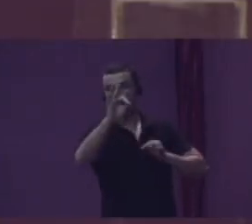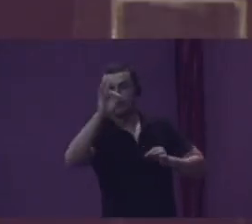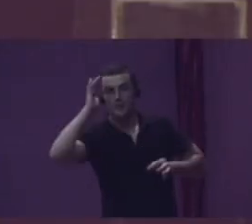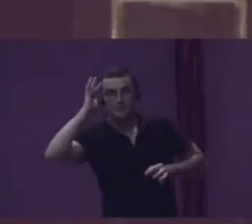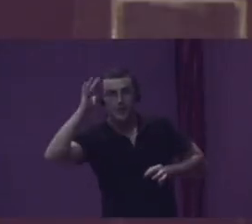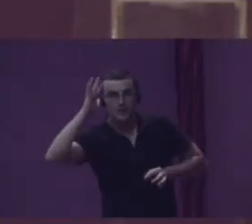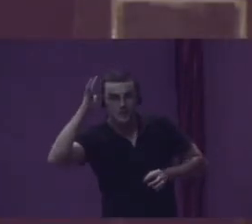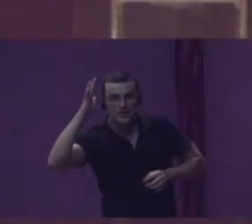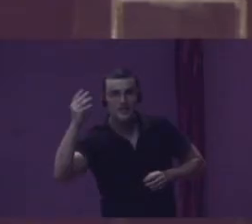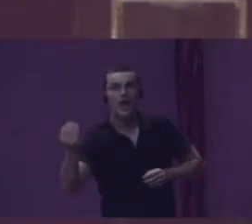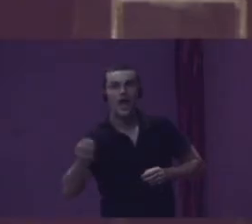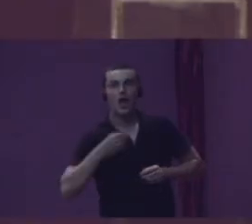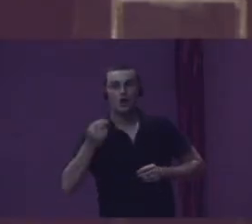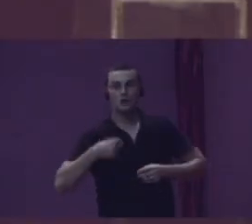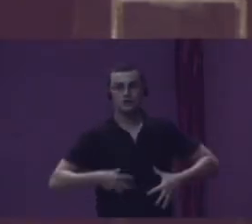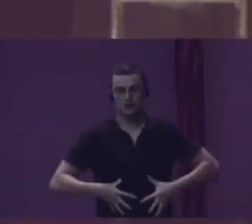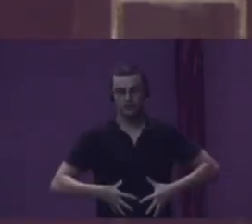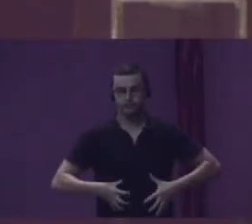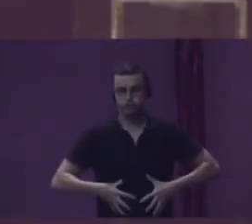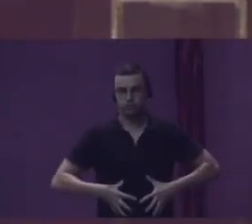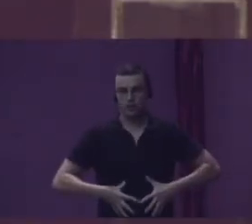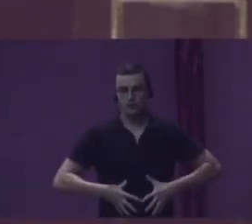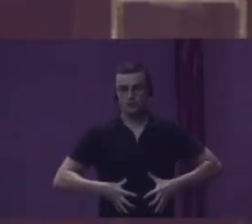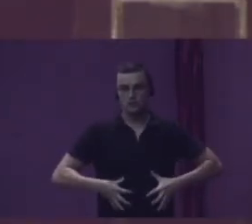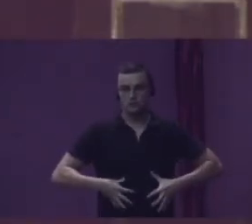But in her case, maybe not the best